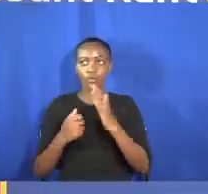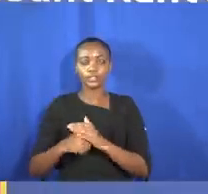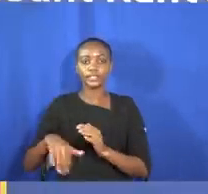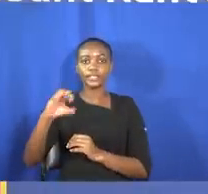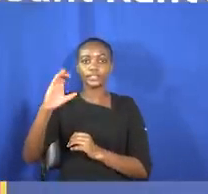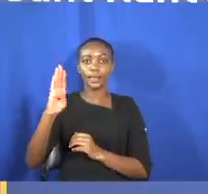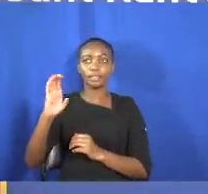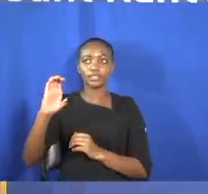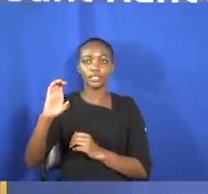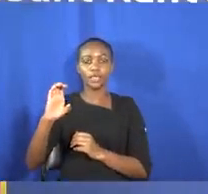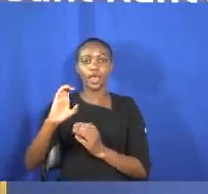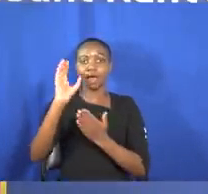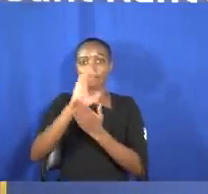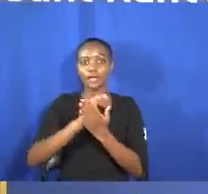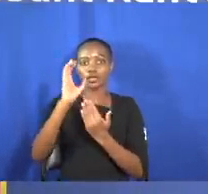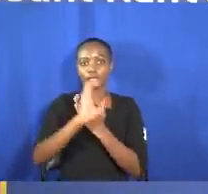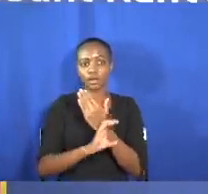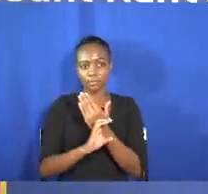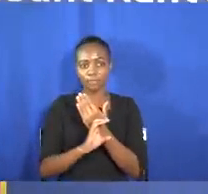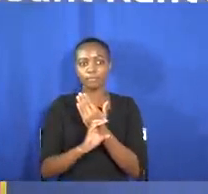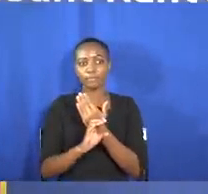curriculum, and we have said the CBC curriculum